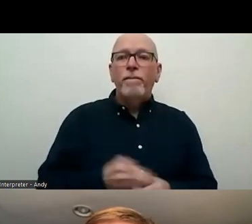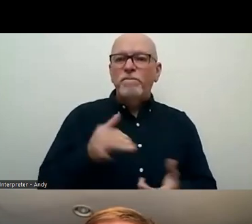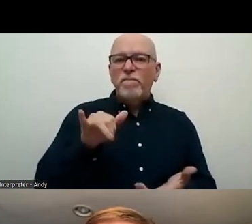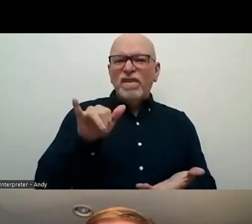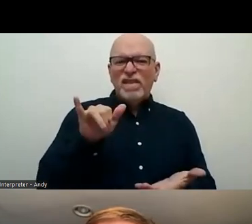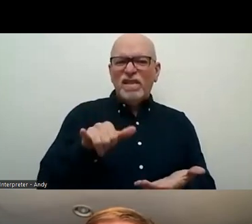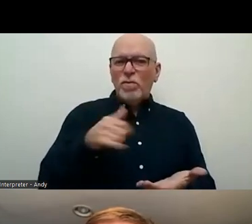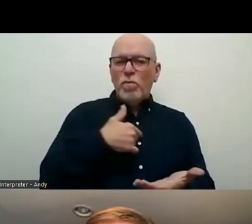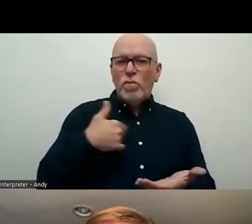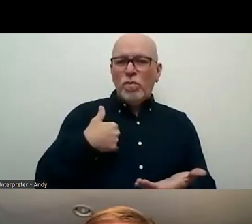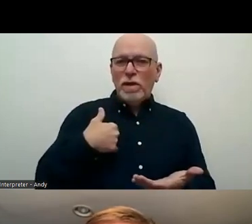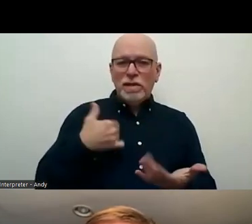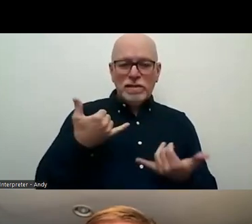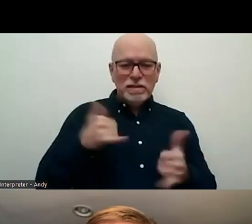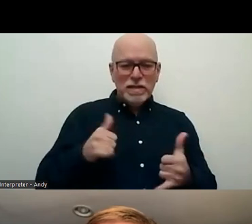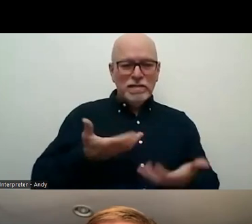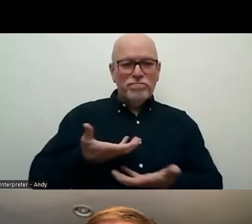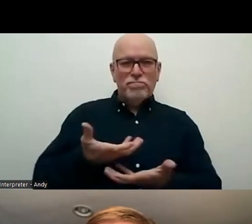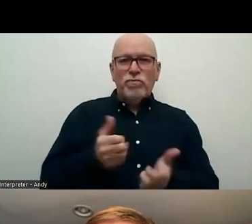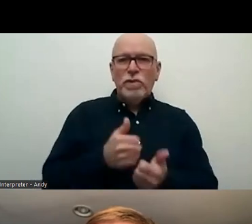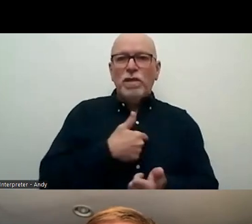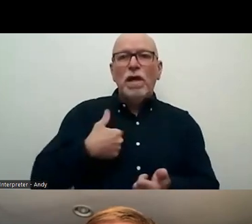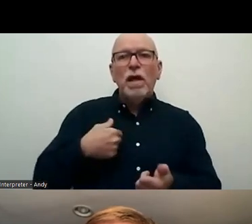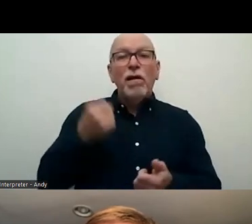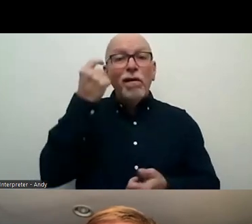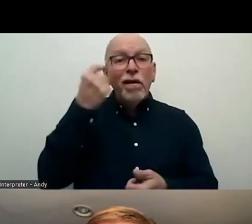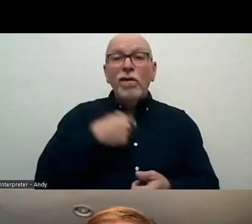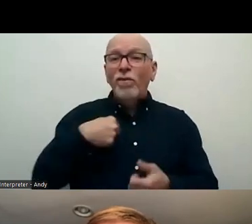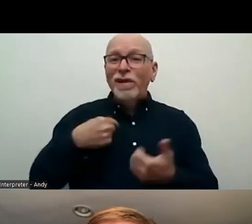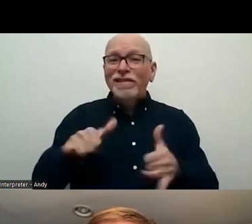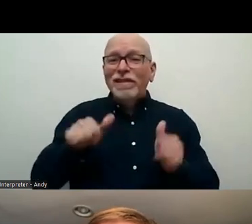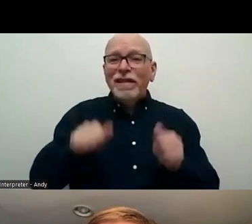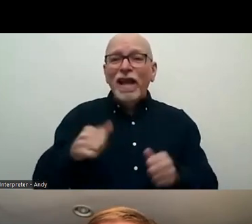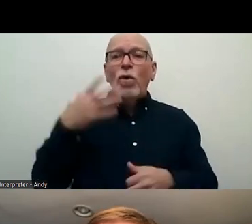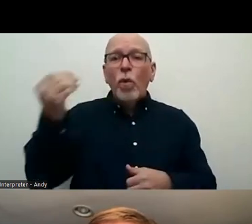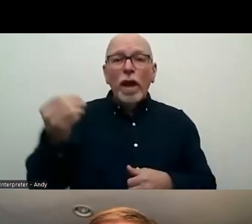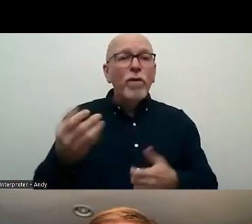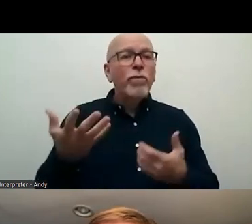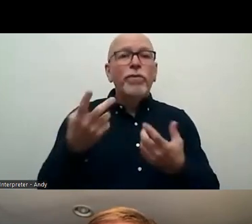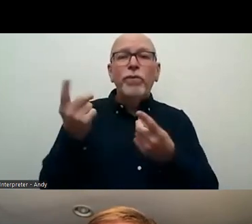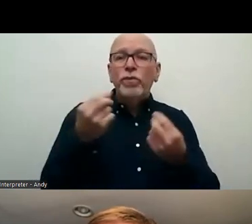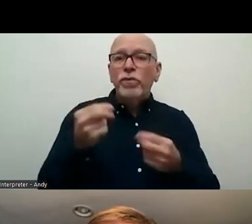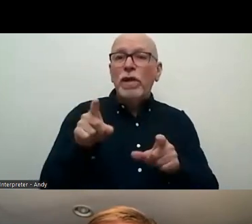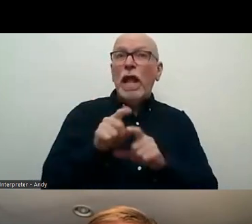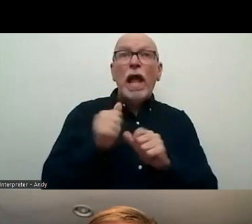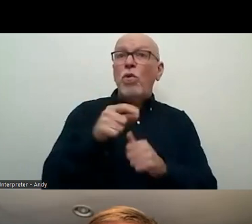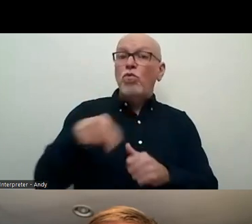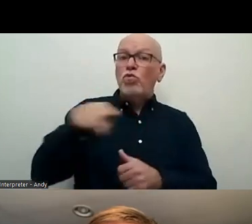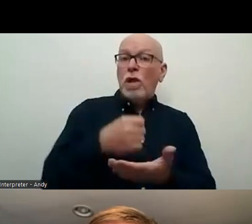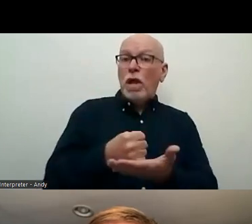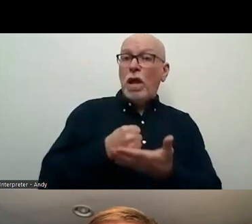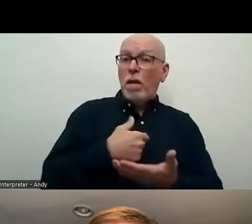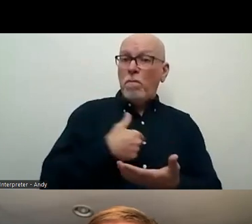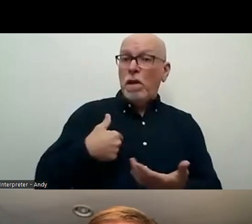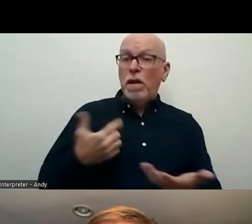that we carry that with us but we have the capability to still go out and the way you can help us is always consider